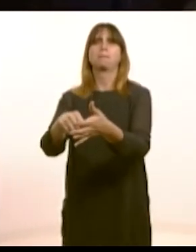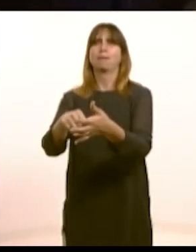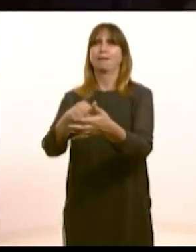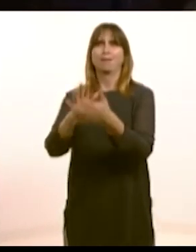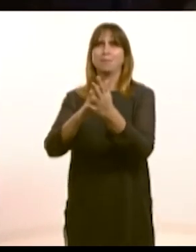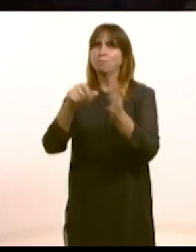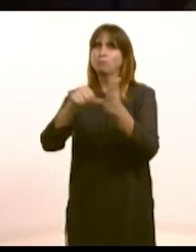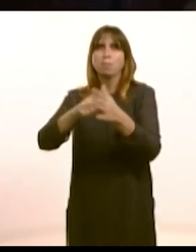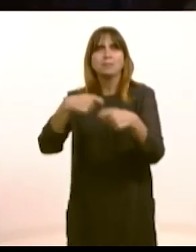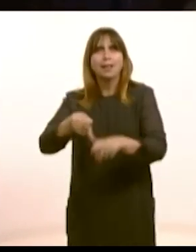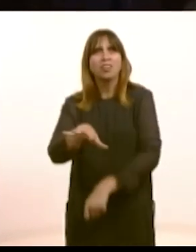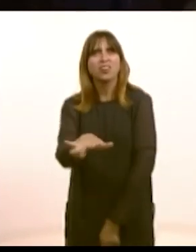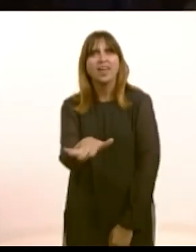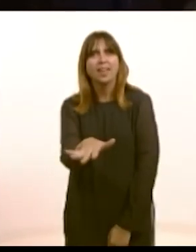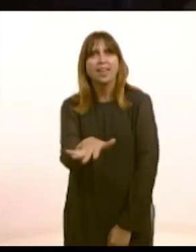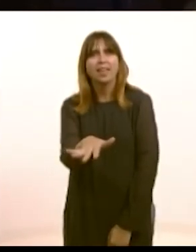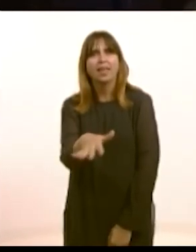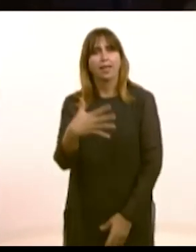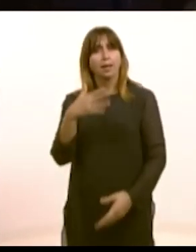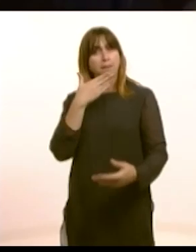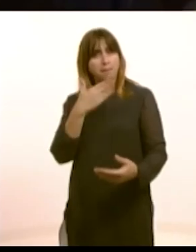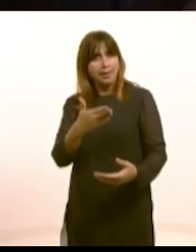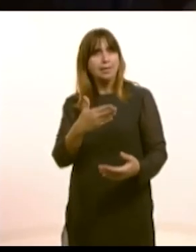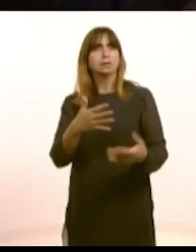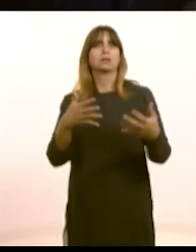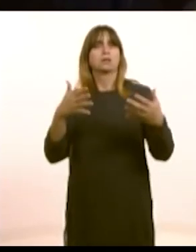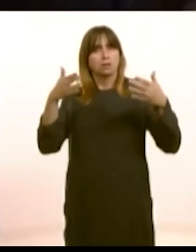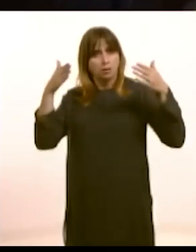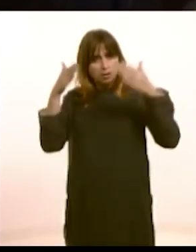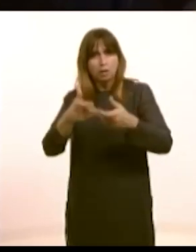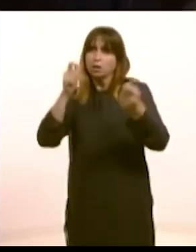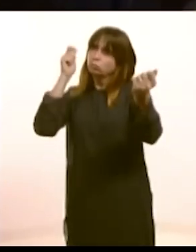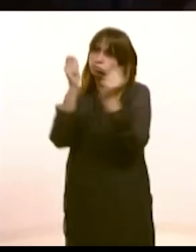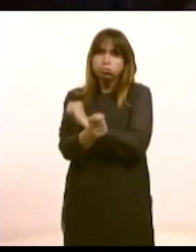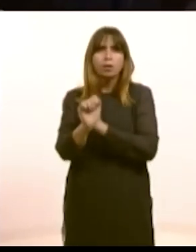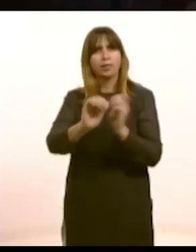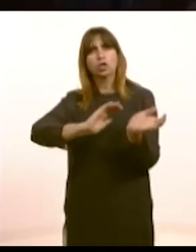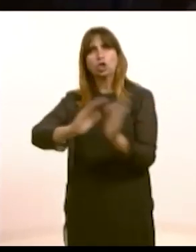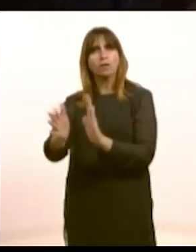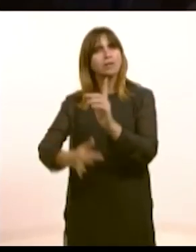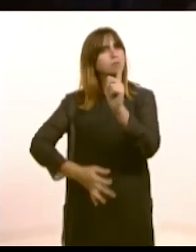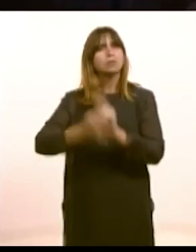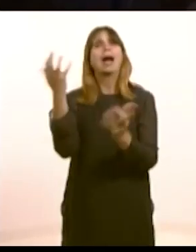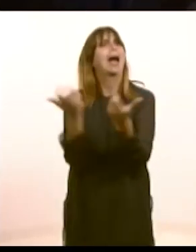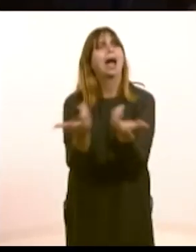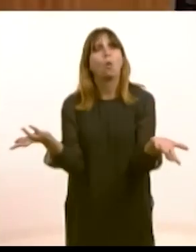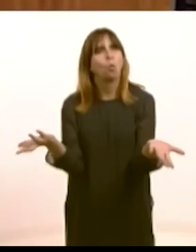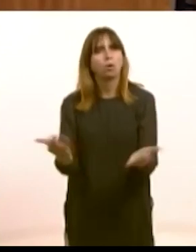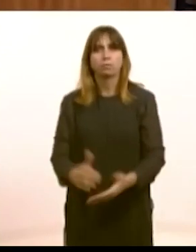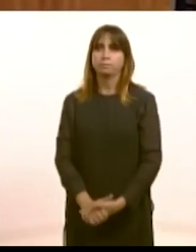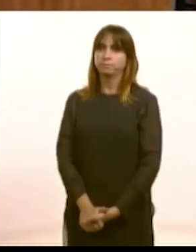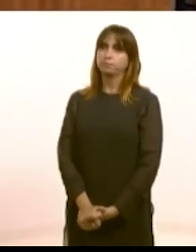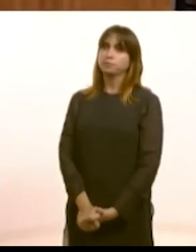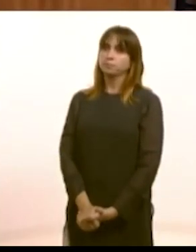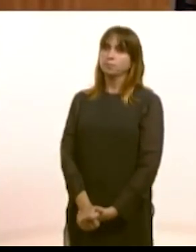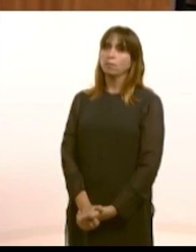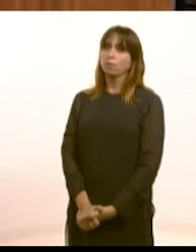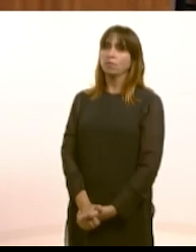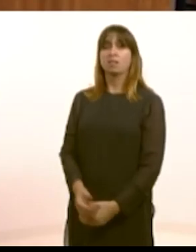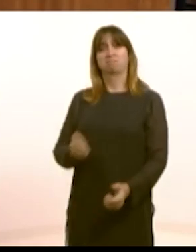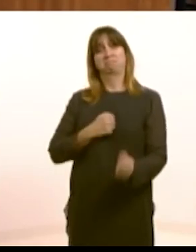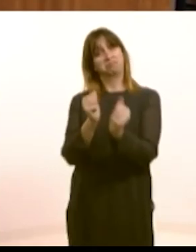disappear. Will the First Minister commit to the reforming these services and explain how he will do it? I disagree